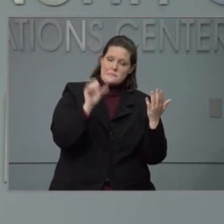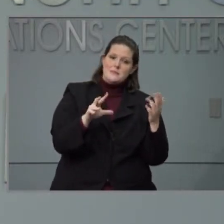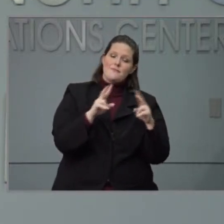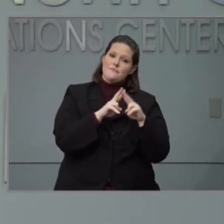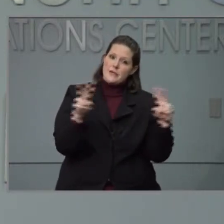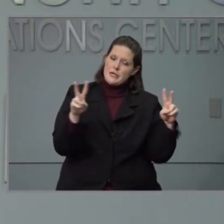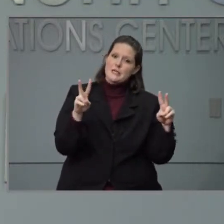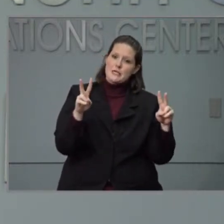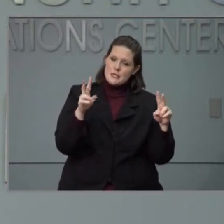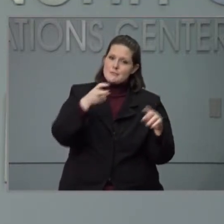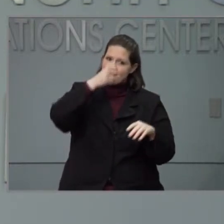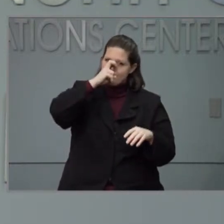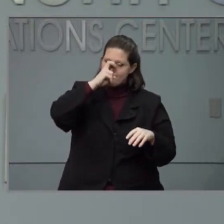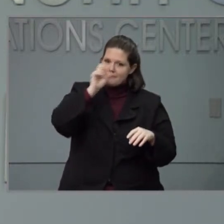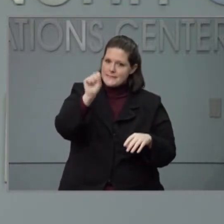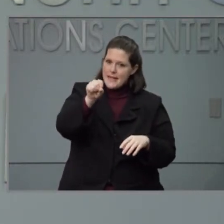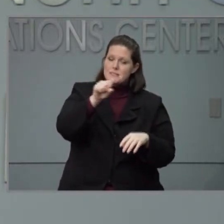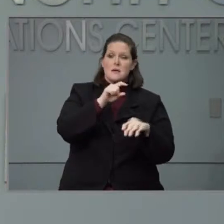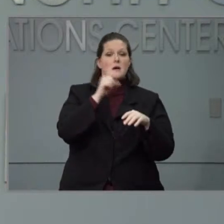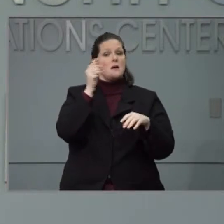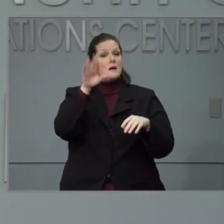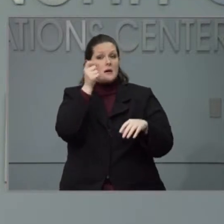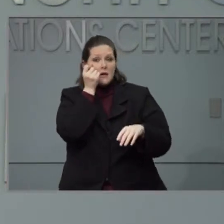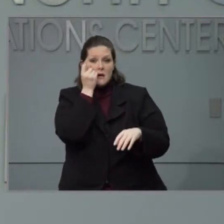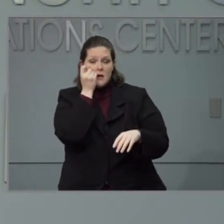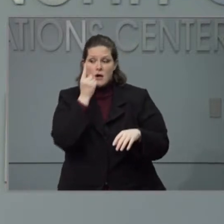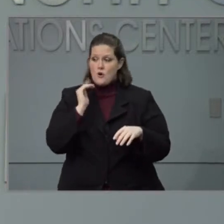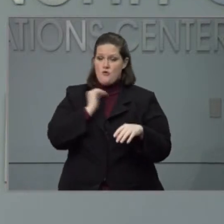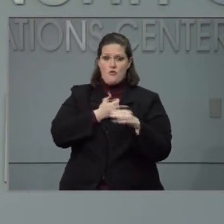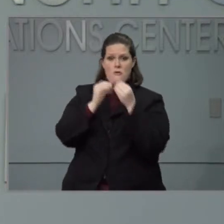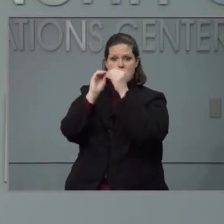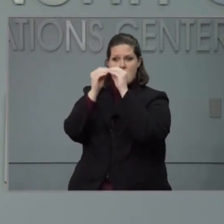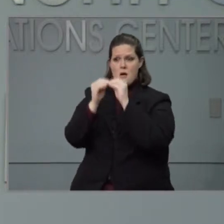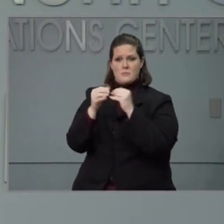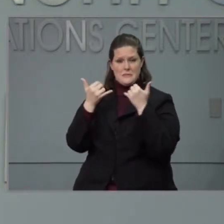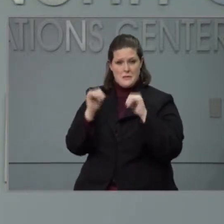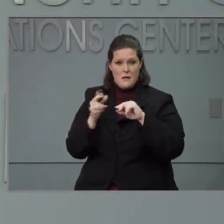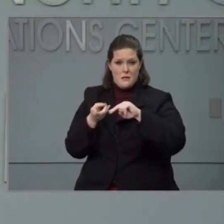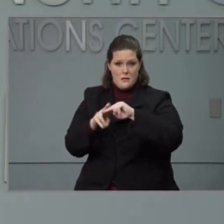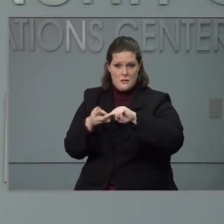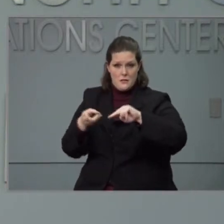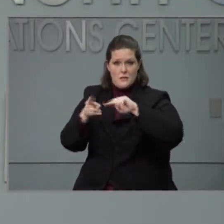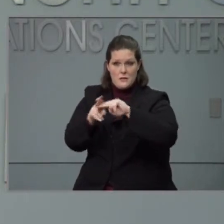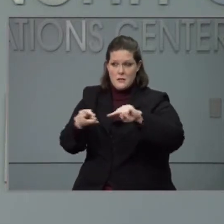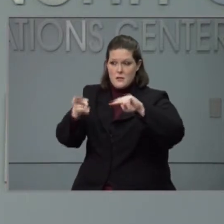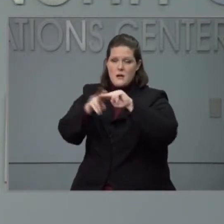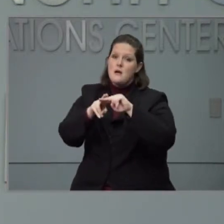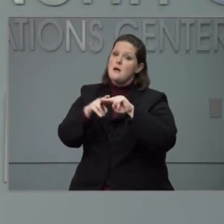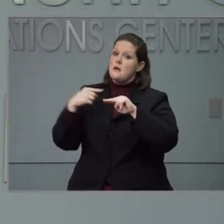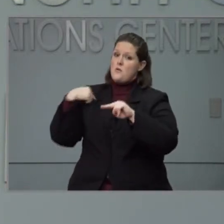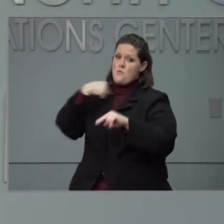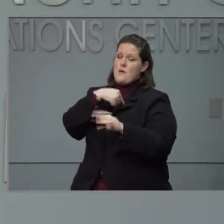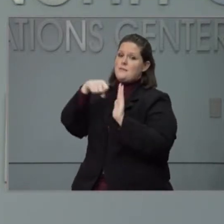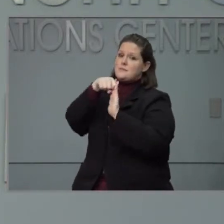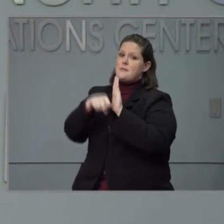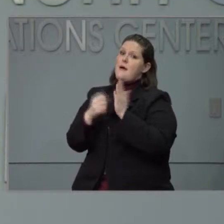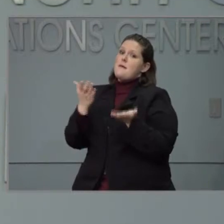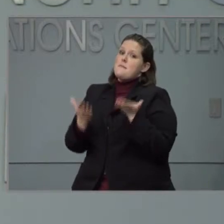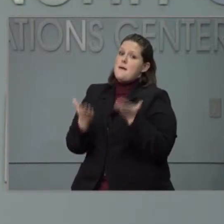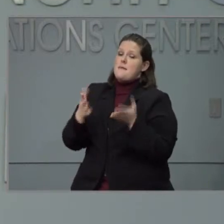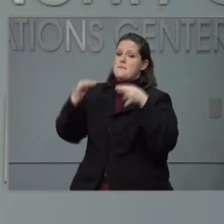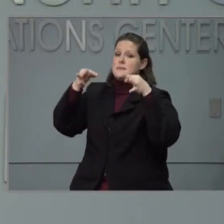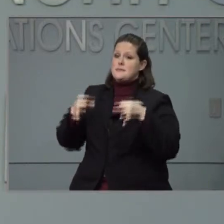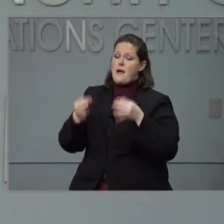However, if our metrics keep moving in the wrong direction, the state could impose additional orders, either at the local